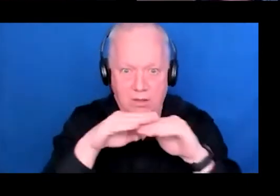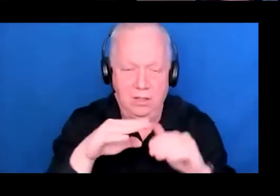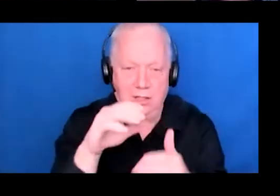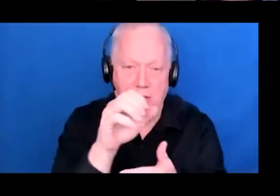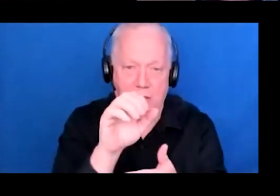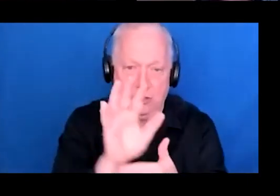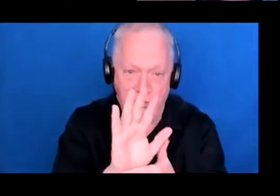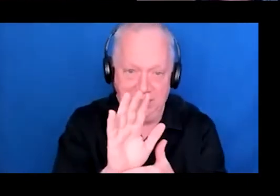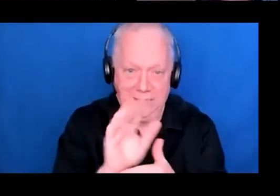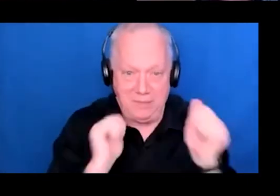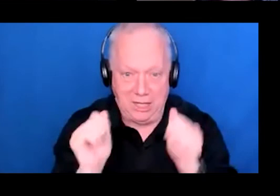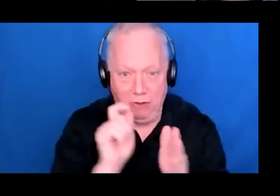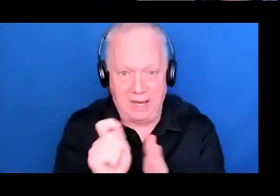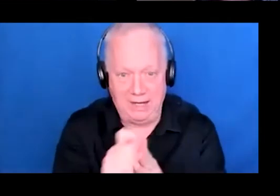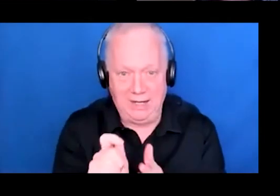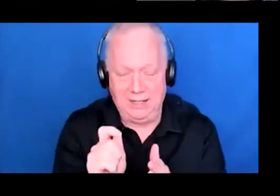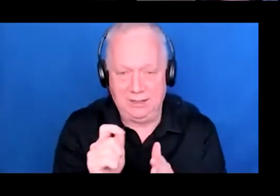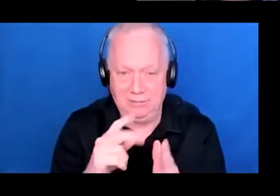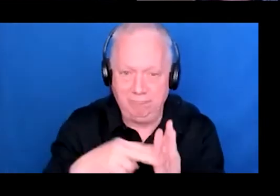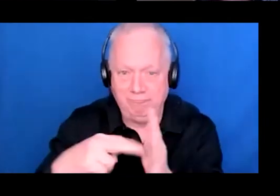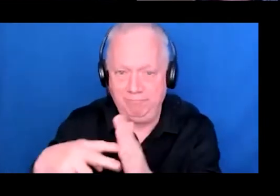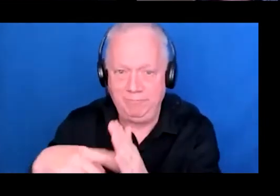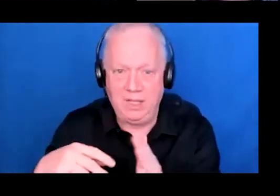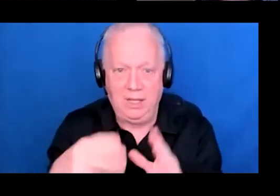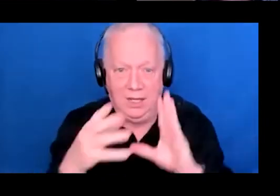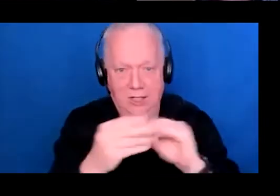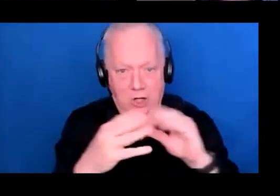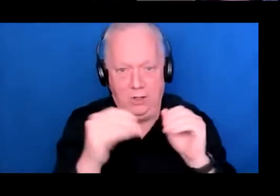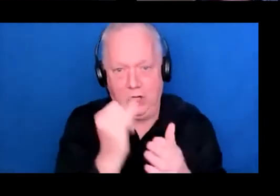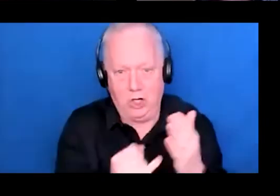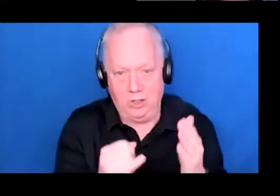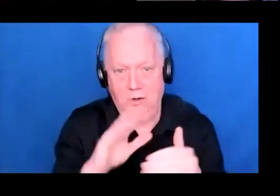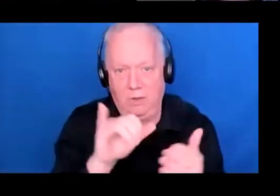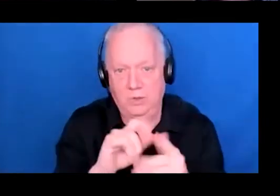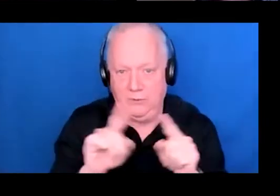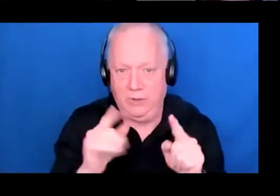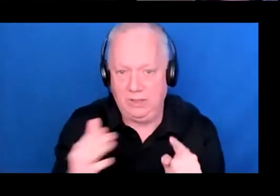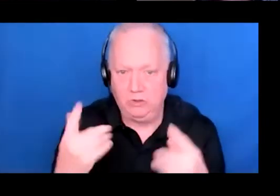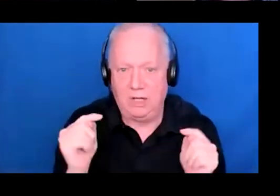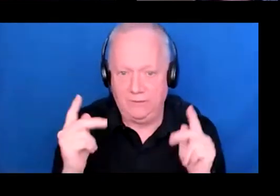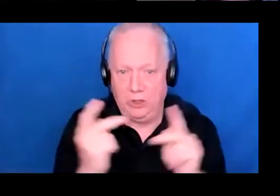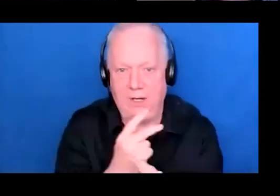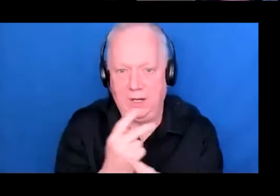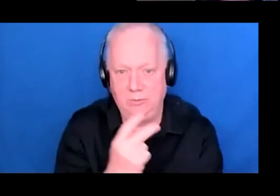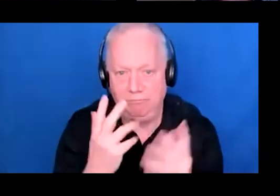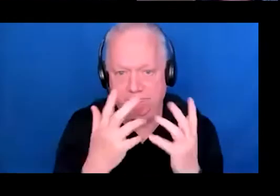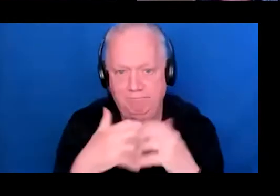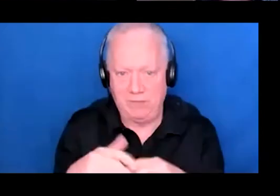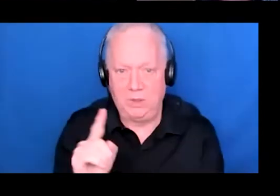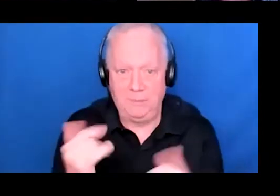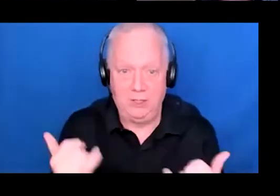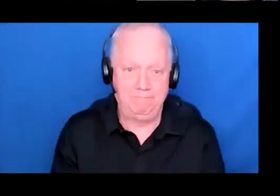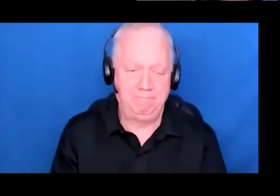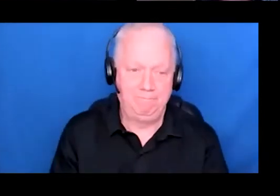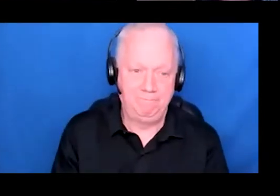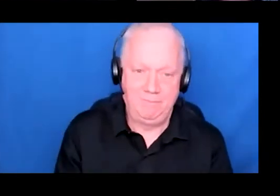writing and, you know, narrative arcs and, you know, all these different things and trying to figure it out. So that's where I'm at.